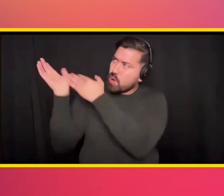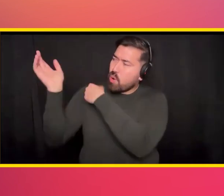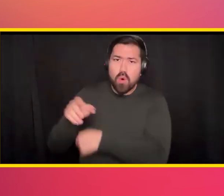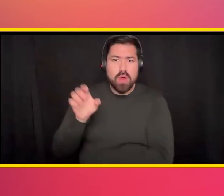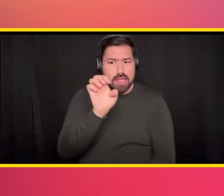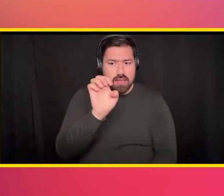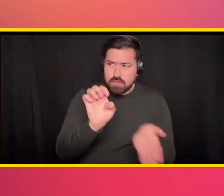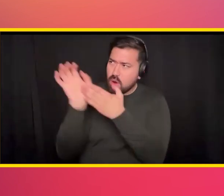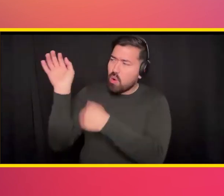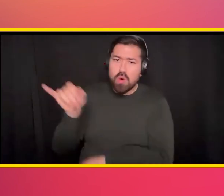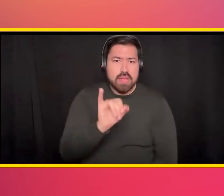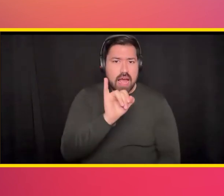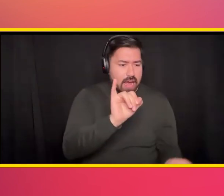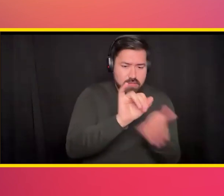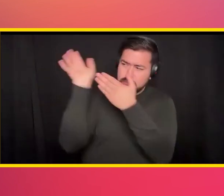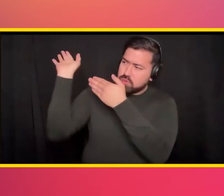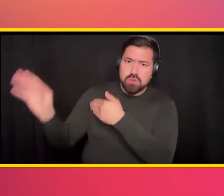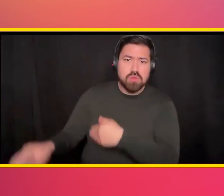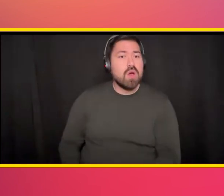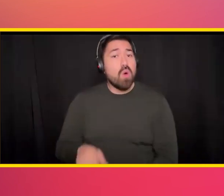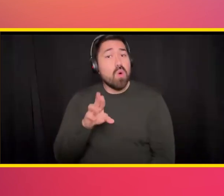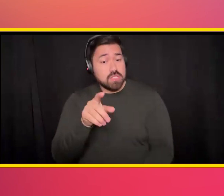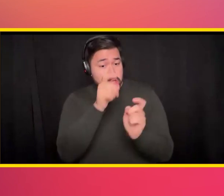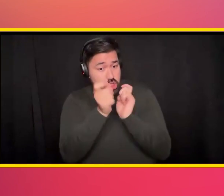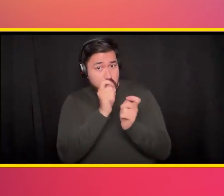the inclusivity from the acronym? Is it renaming it